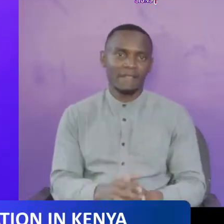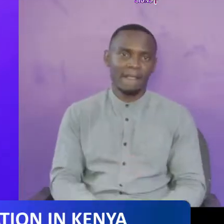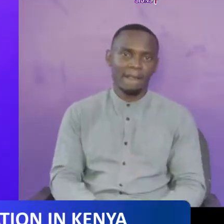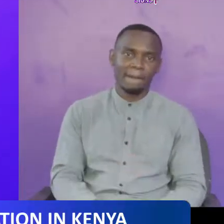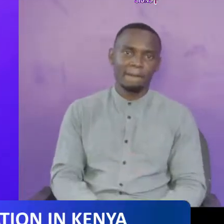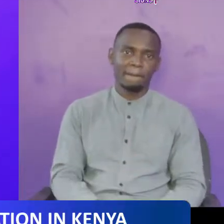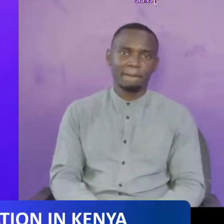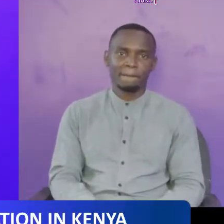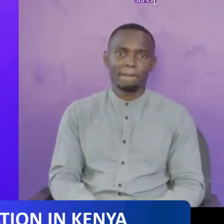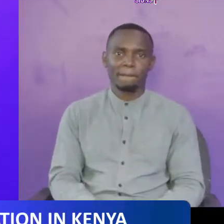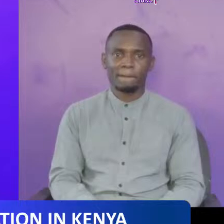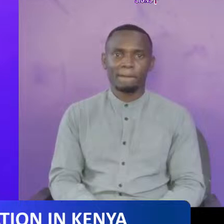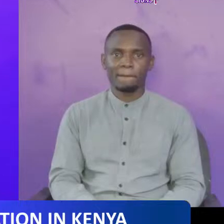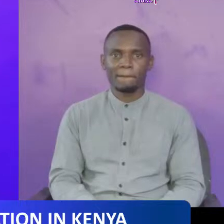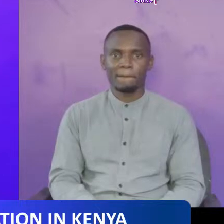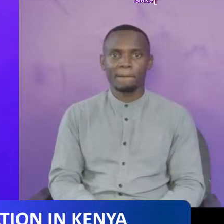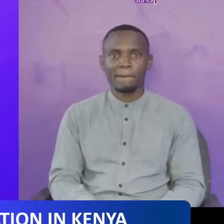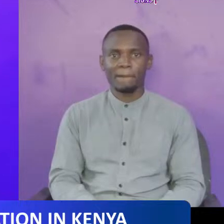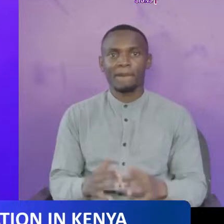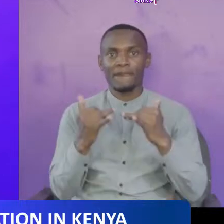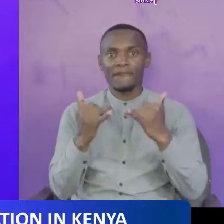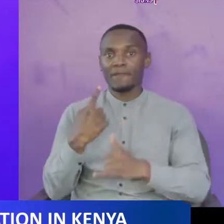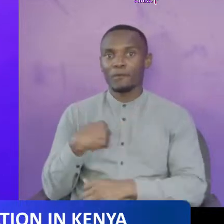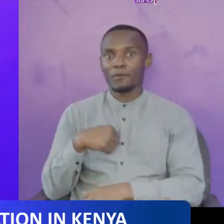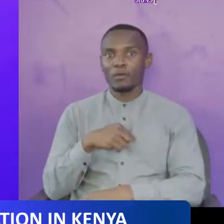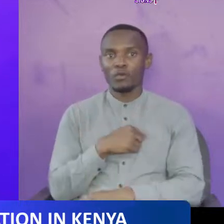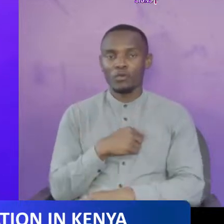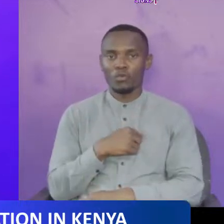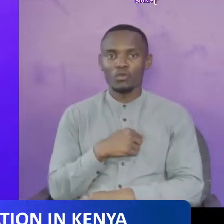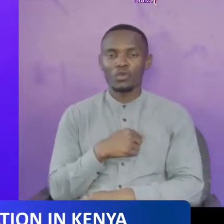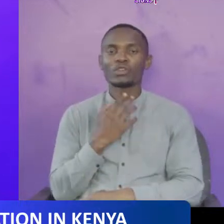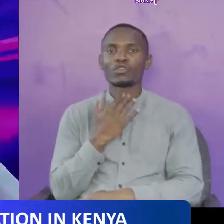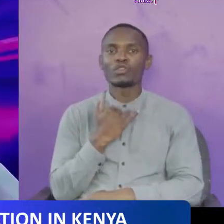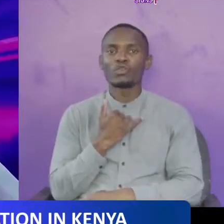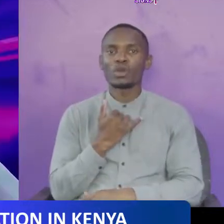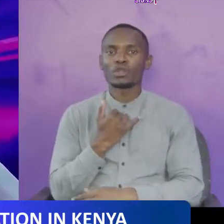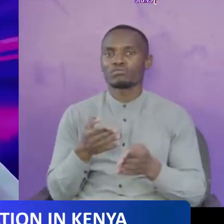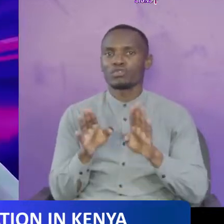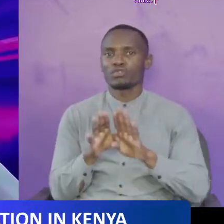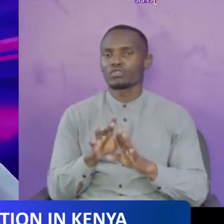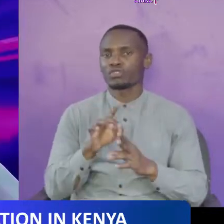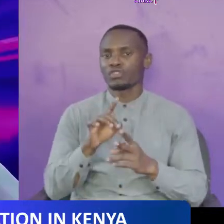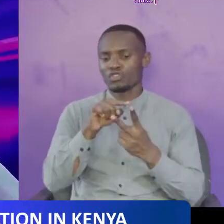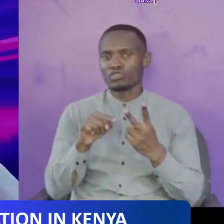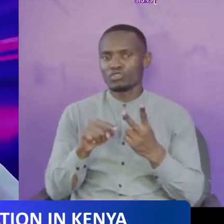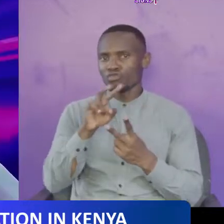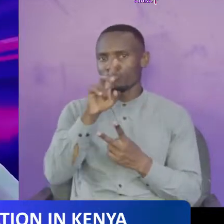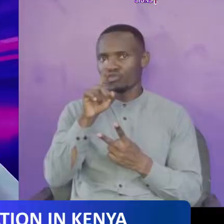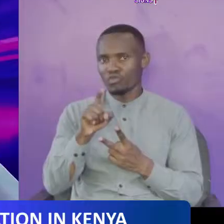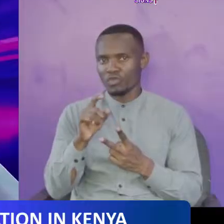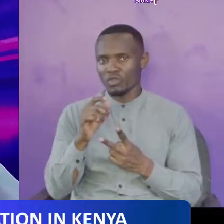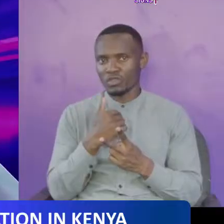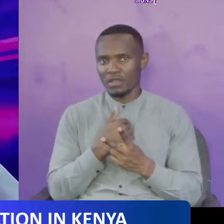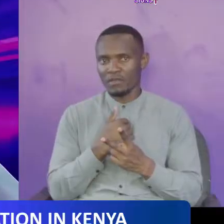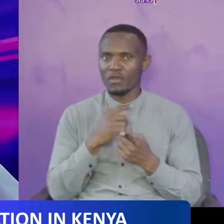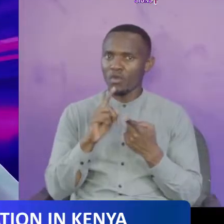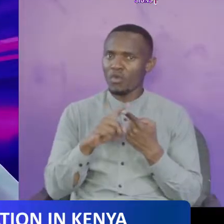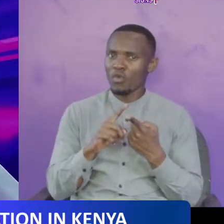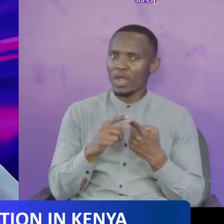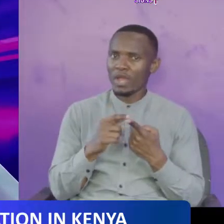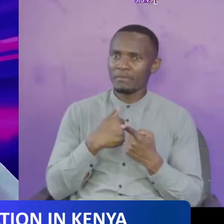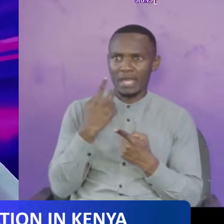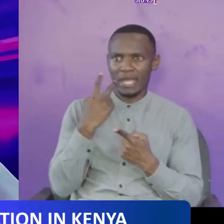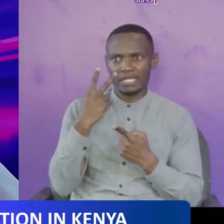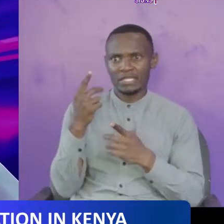We about to start winding up, and I have two questions that are left. One question stems from me watching a video while I was